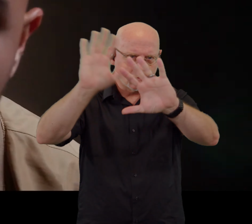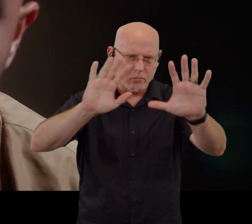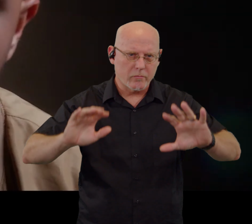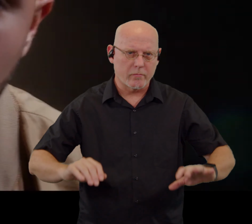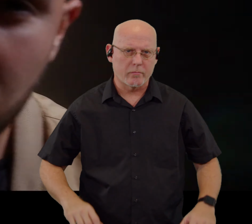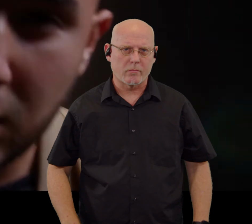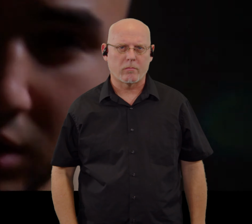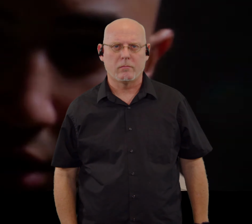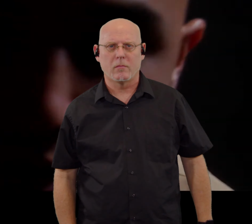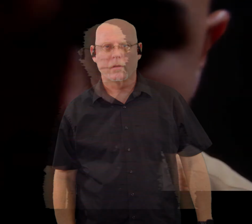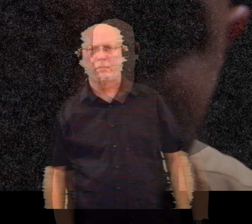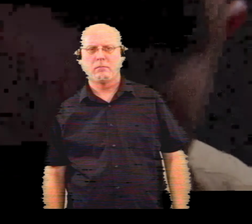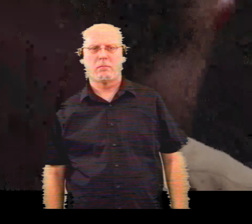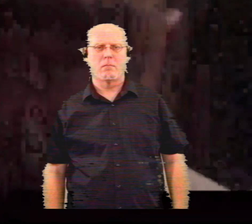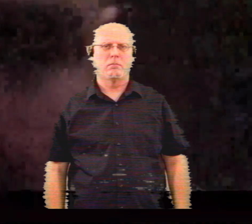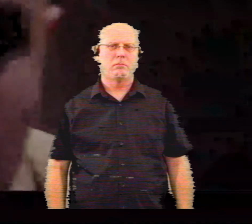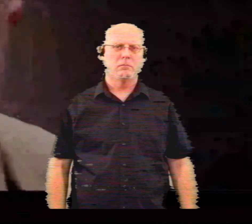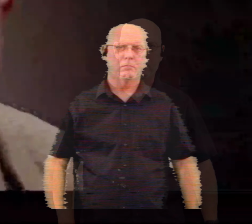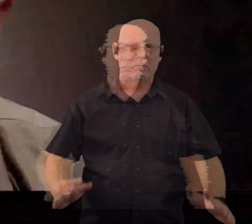Hello?